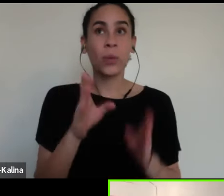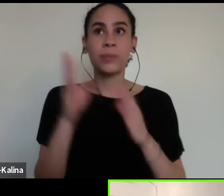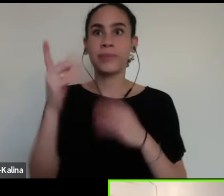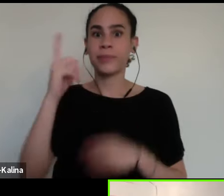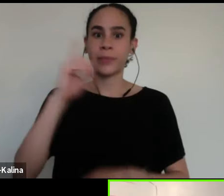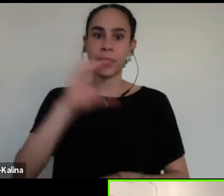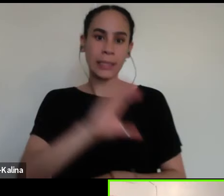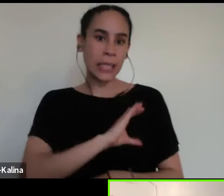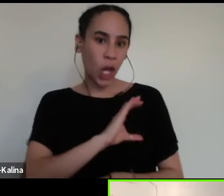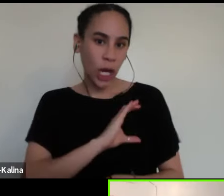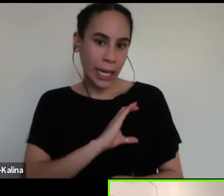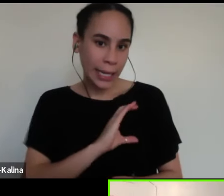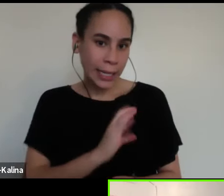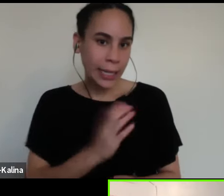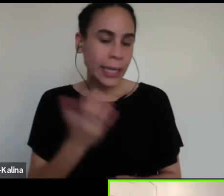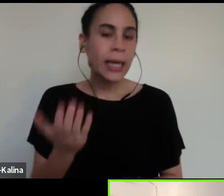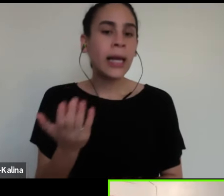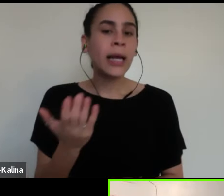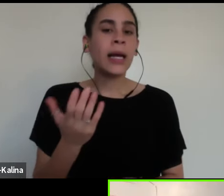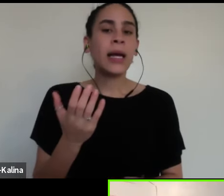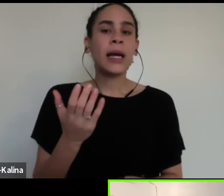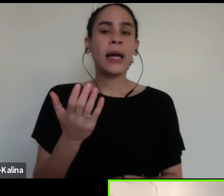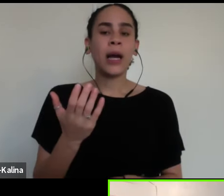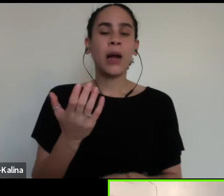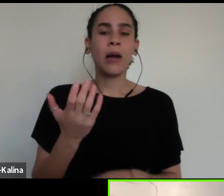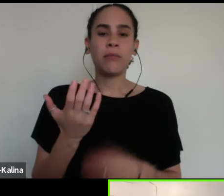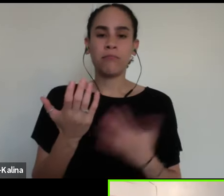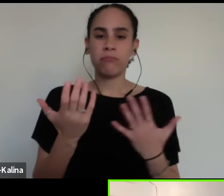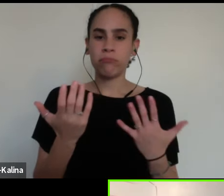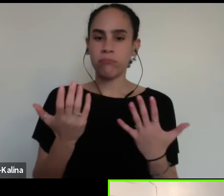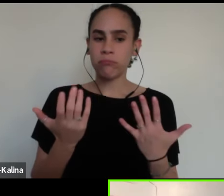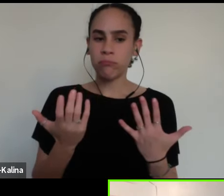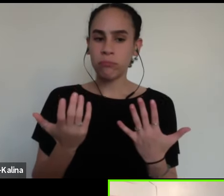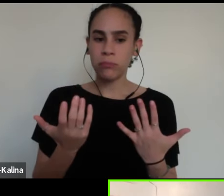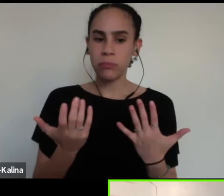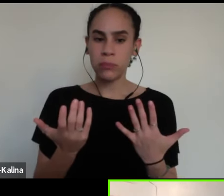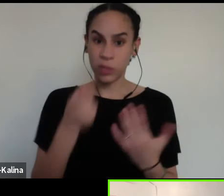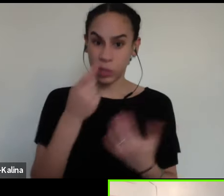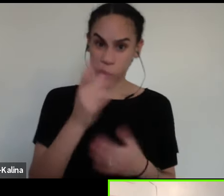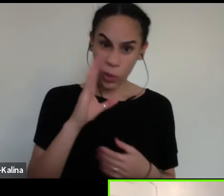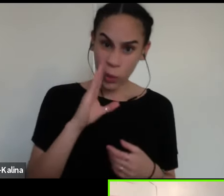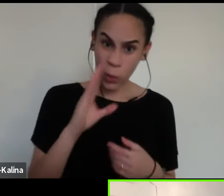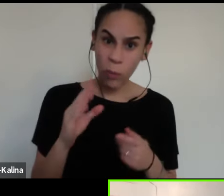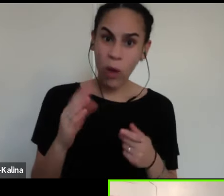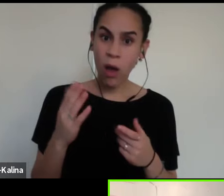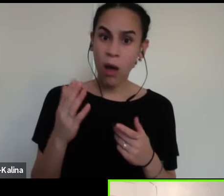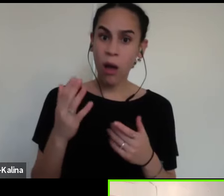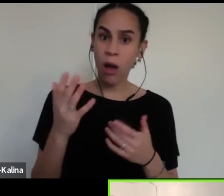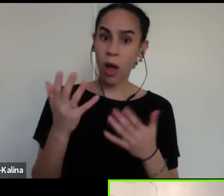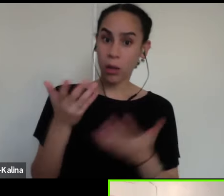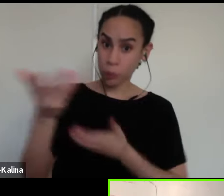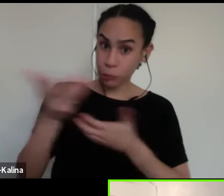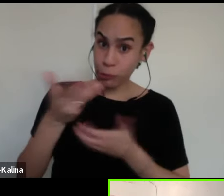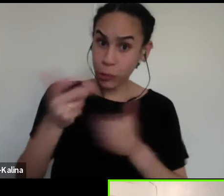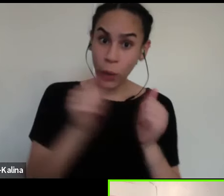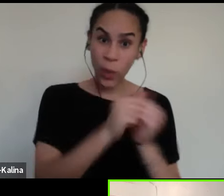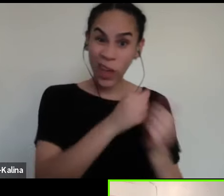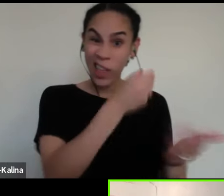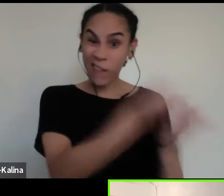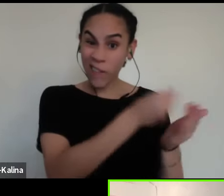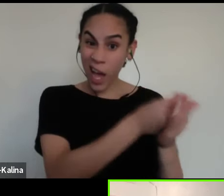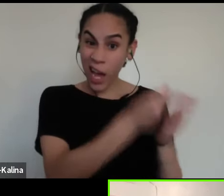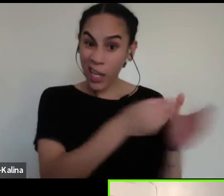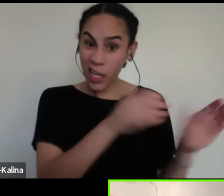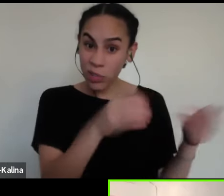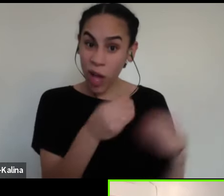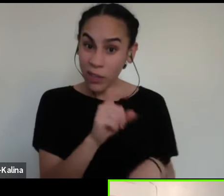security, what are the chances that you are really going to deal with anybody in the finance office? Like you